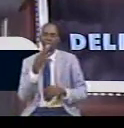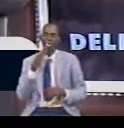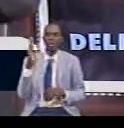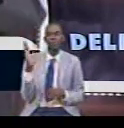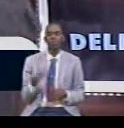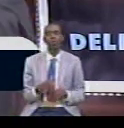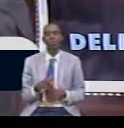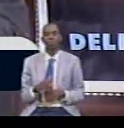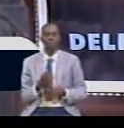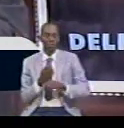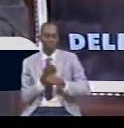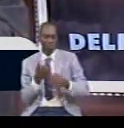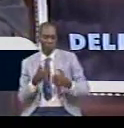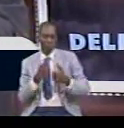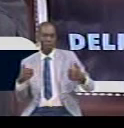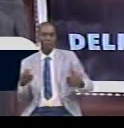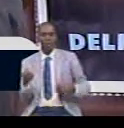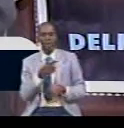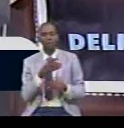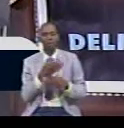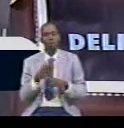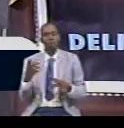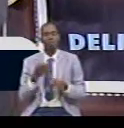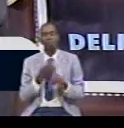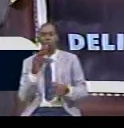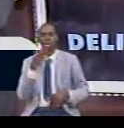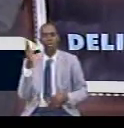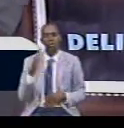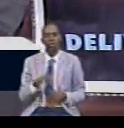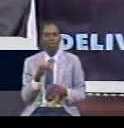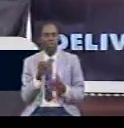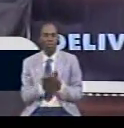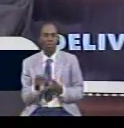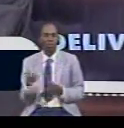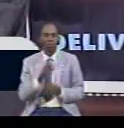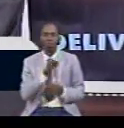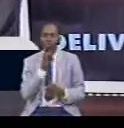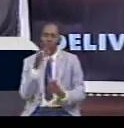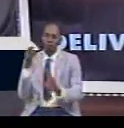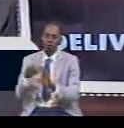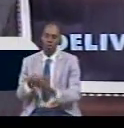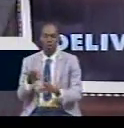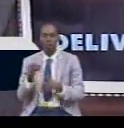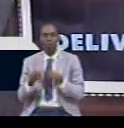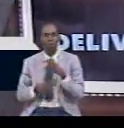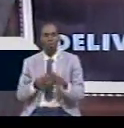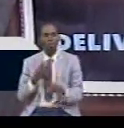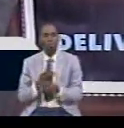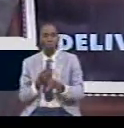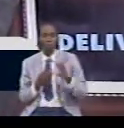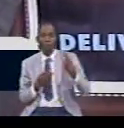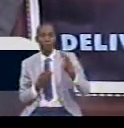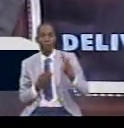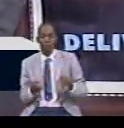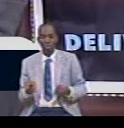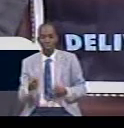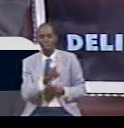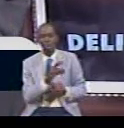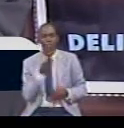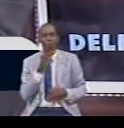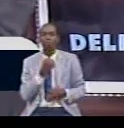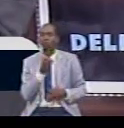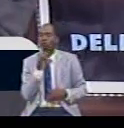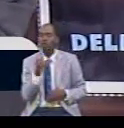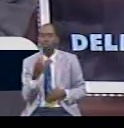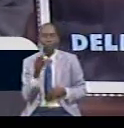and keep them away from evil, so that they will not be of the world. Look at verse 16. They are not of the world,